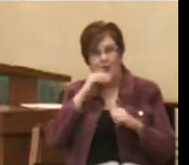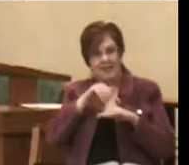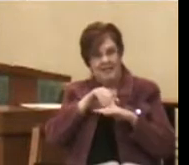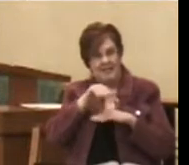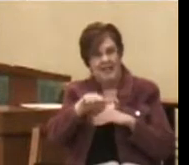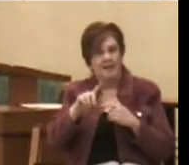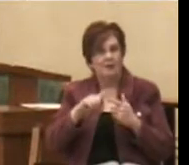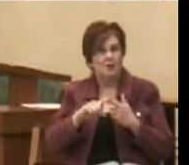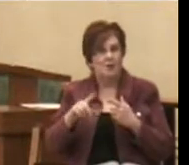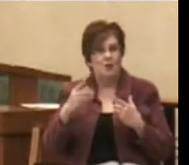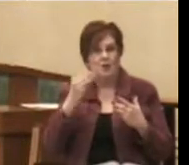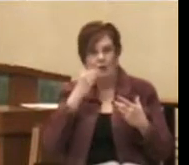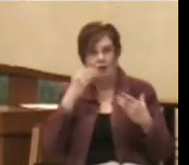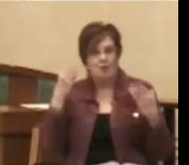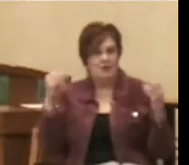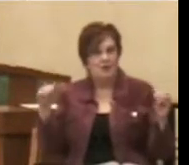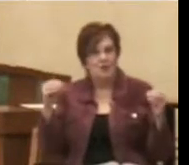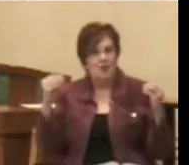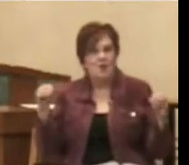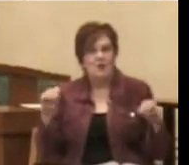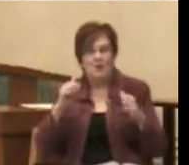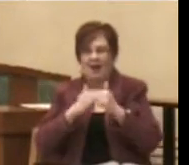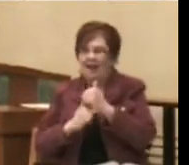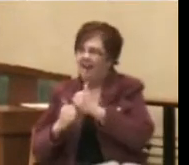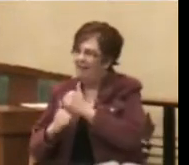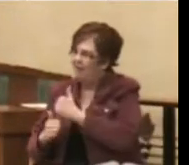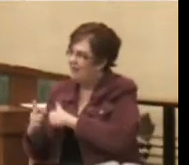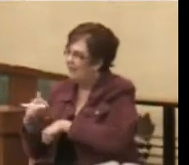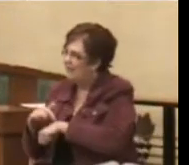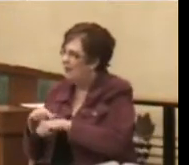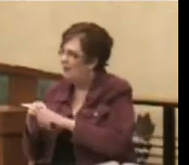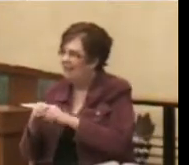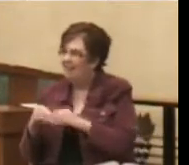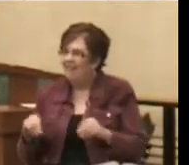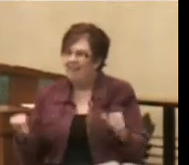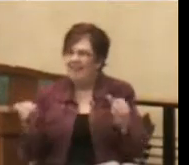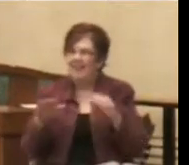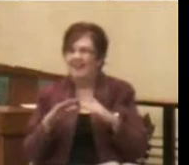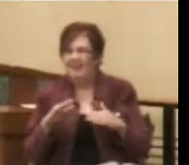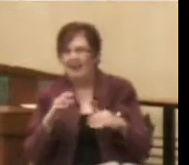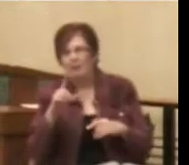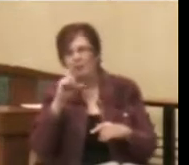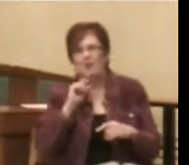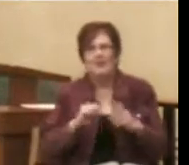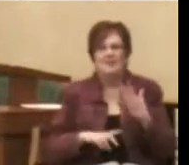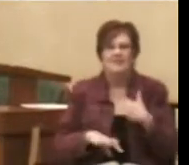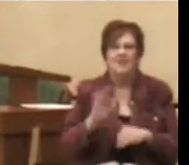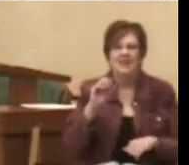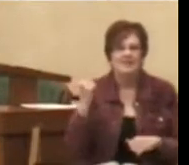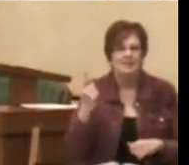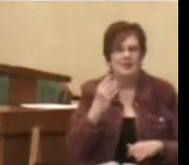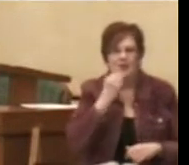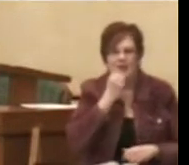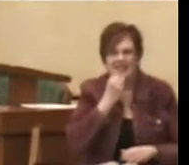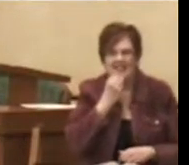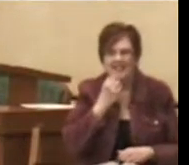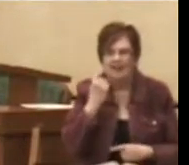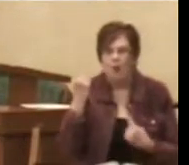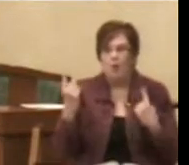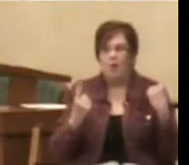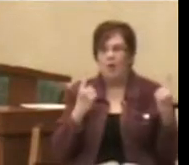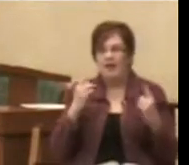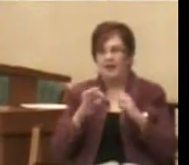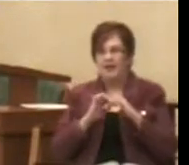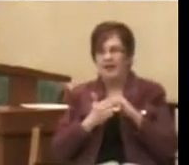to grocery stores, to nearly every town in the land, yet somehow birds find something to eat. Have you ever wondered